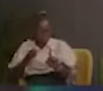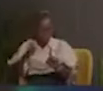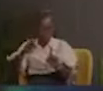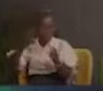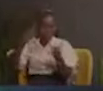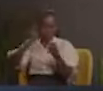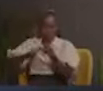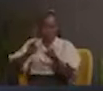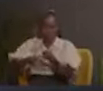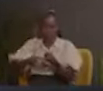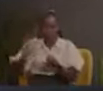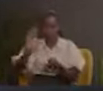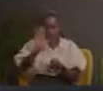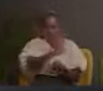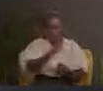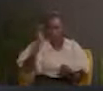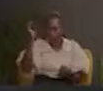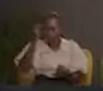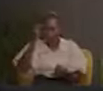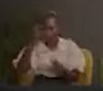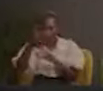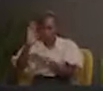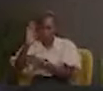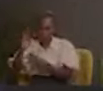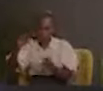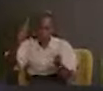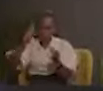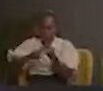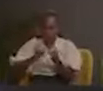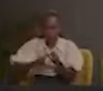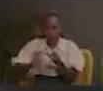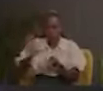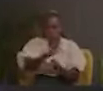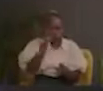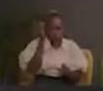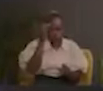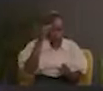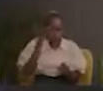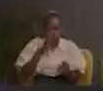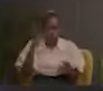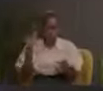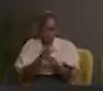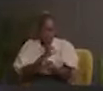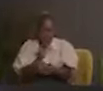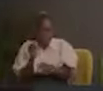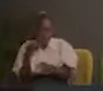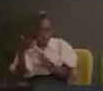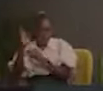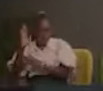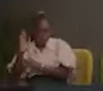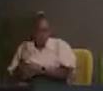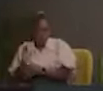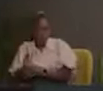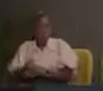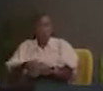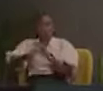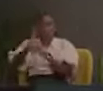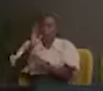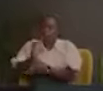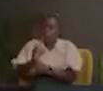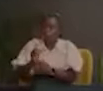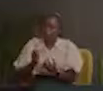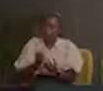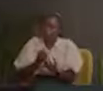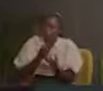your knowledge of God. Number two, your knowledge of the promises, God's commitment towards